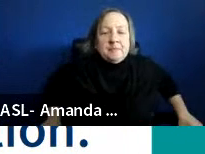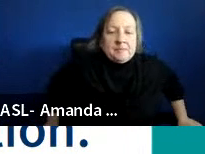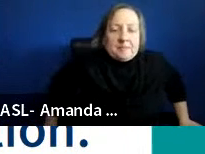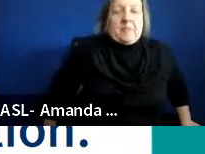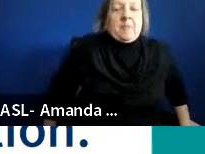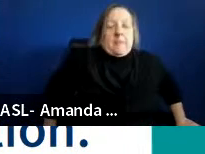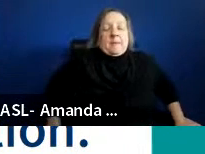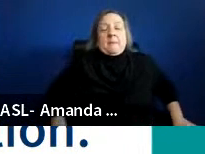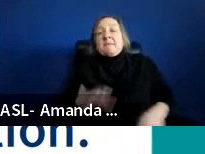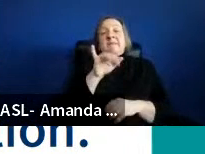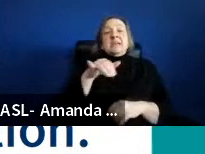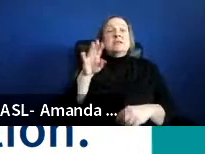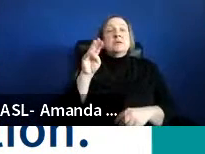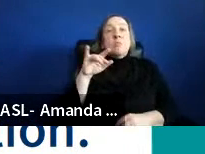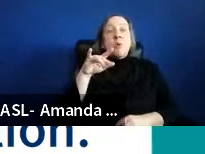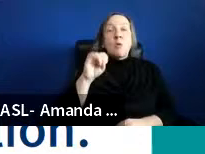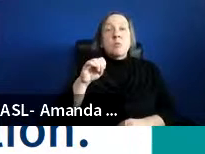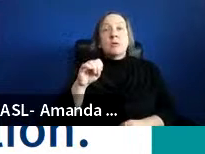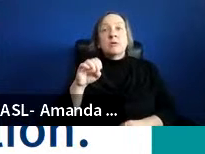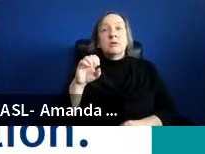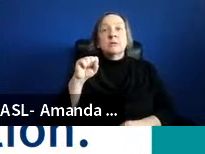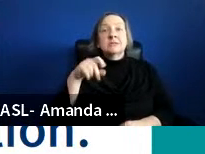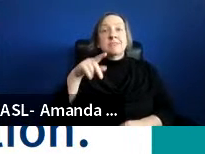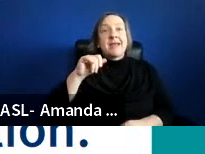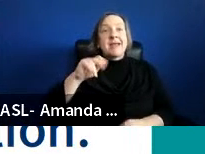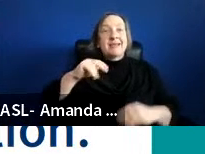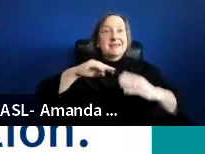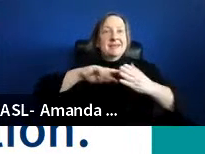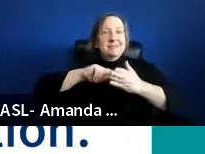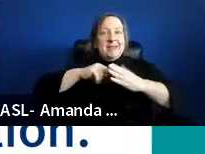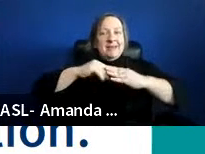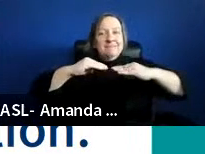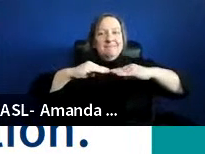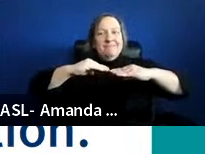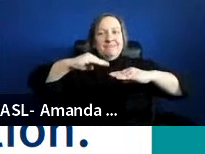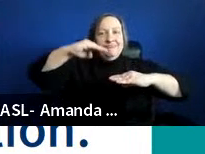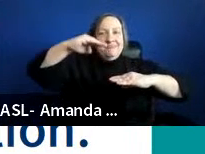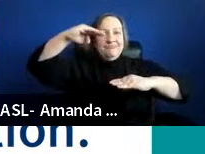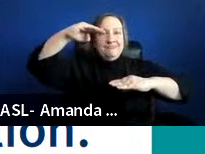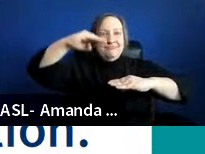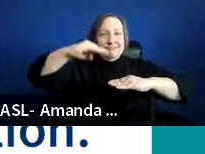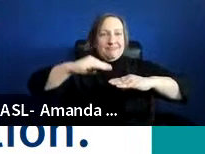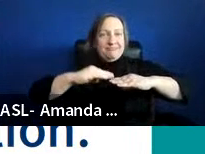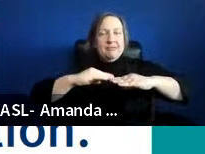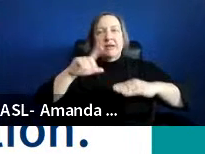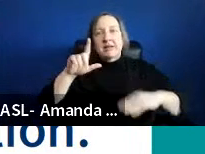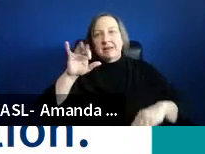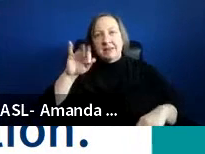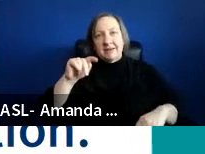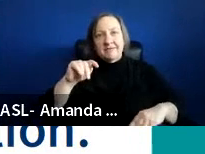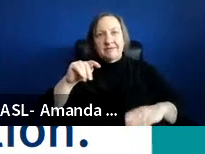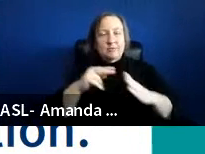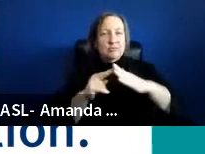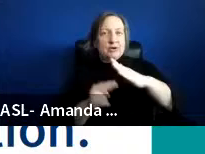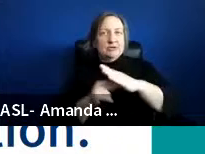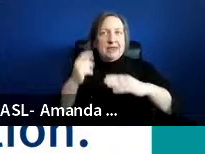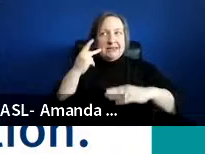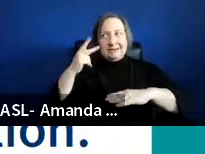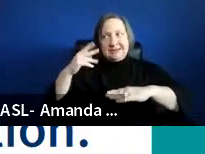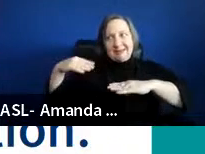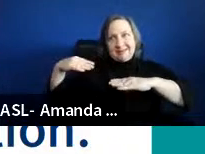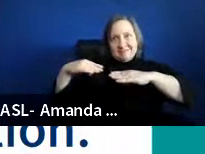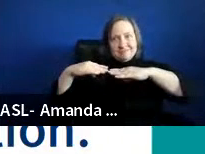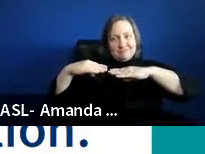This is the mobile span, a lift bridge, which you can see on the right side, and similar to the single level